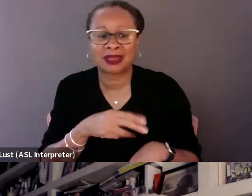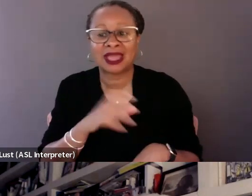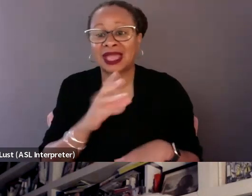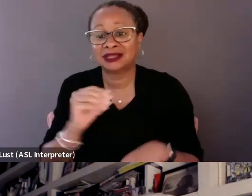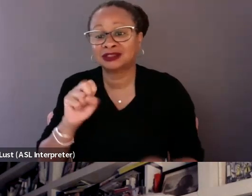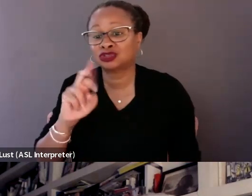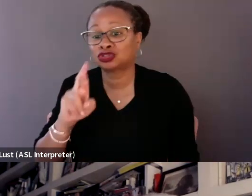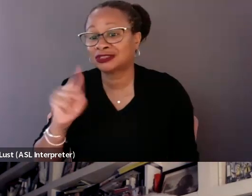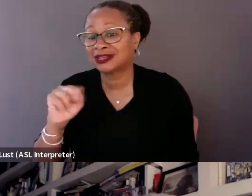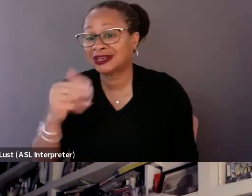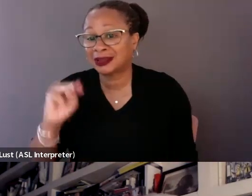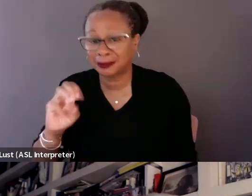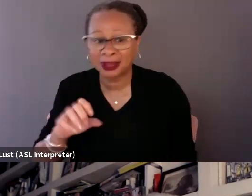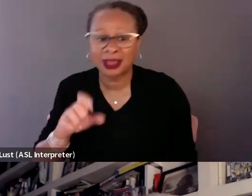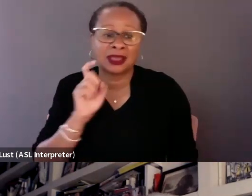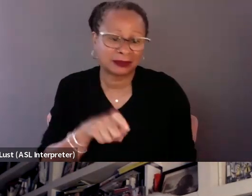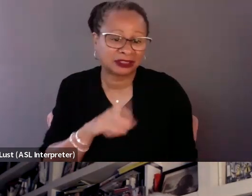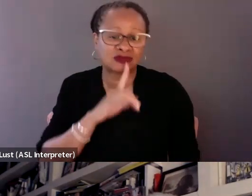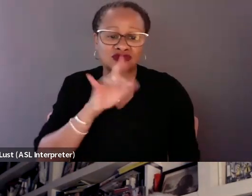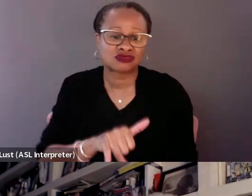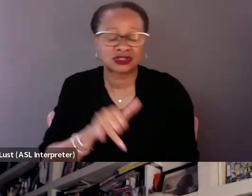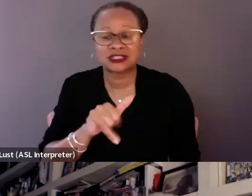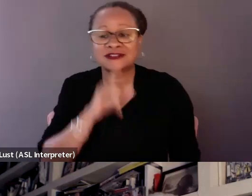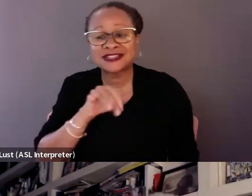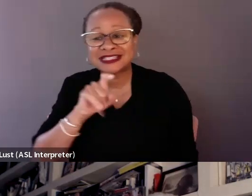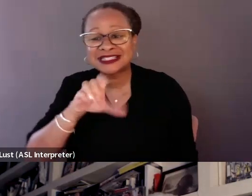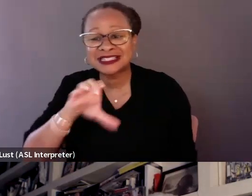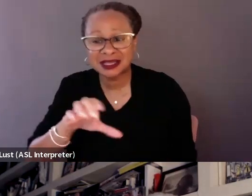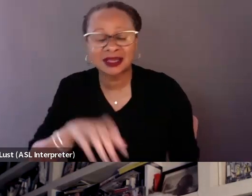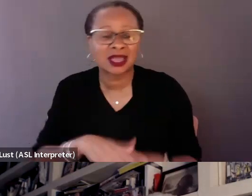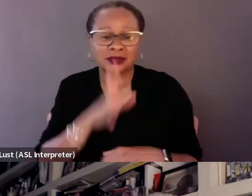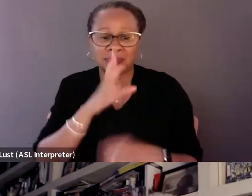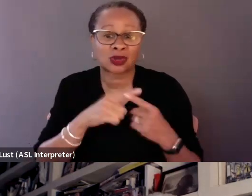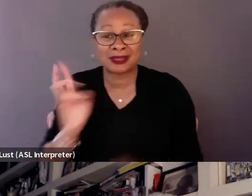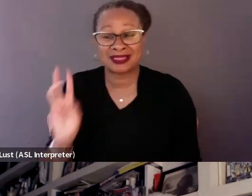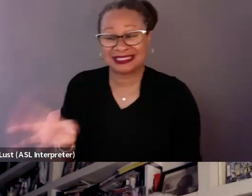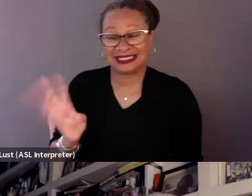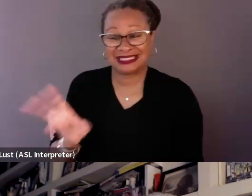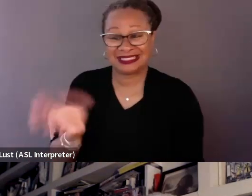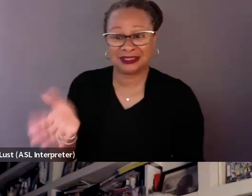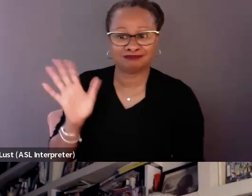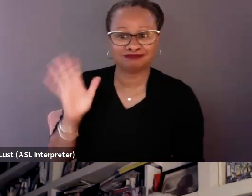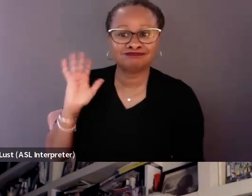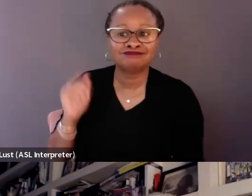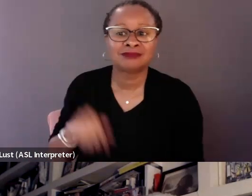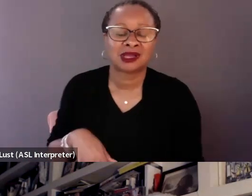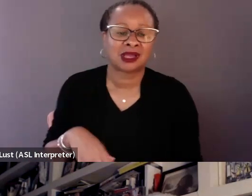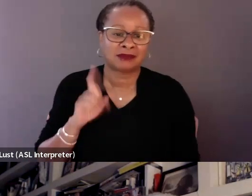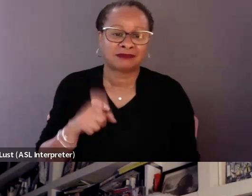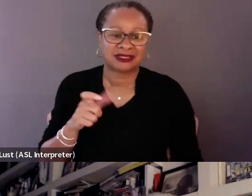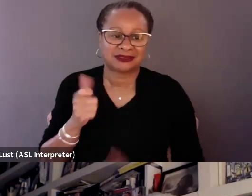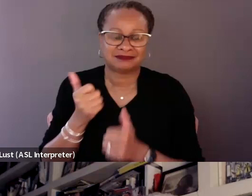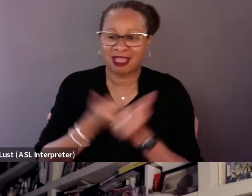It must be a really realistic, and we're talking about 60s, mm-hmm. Must be every